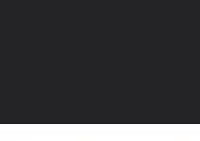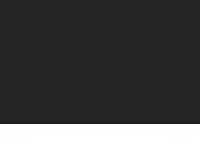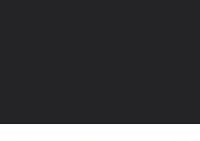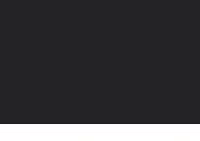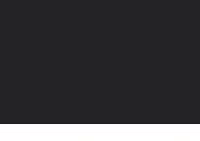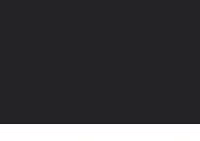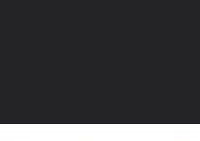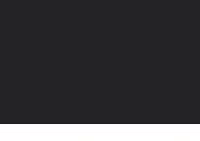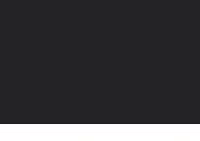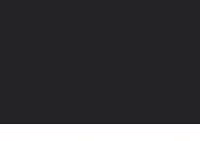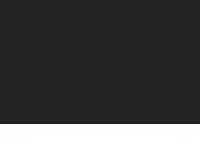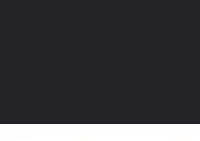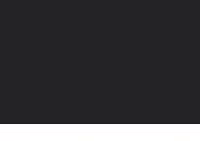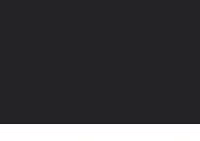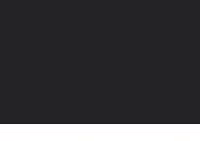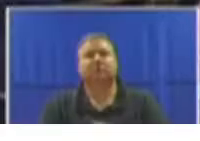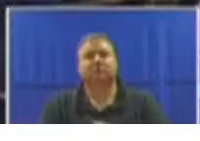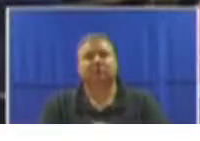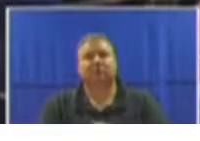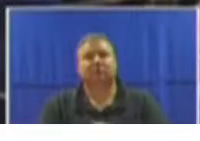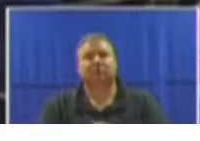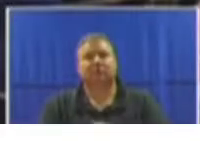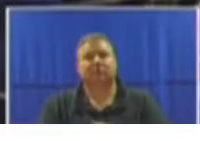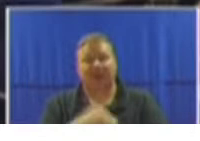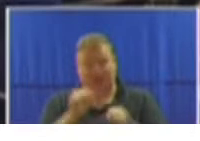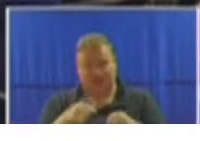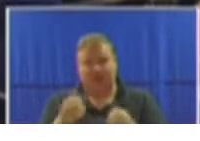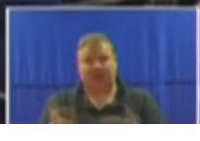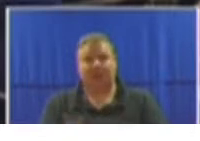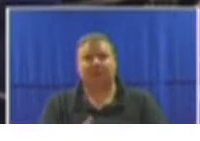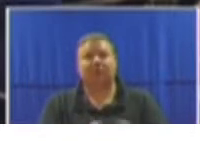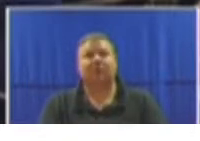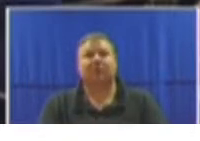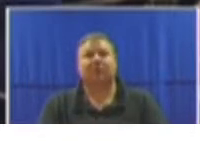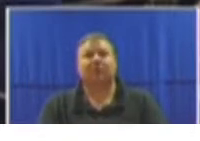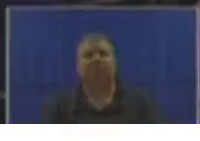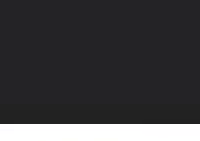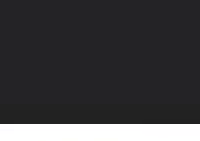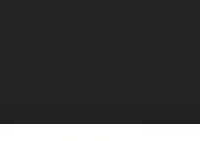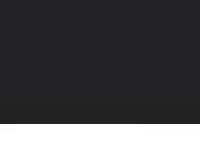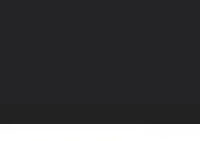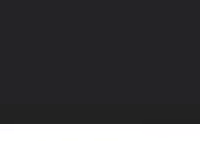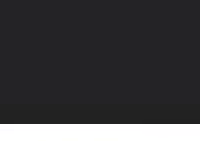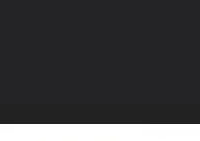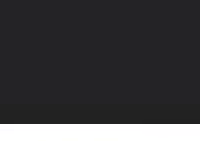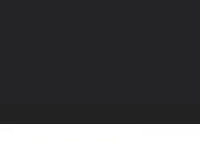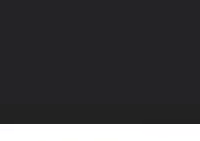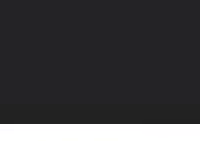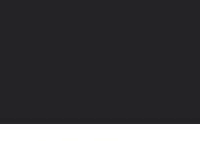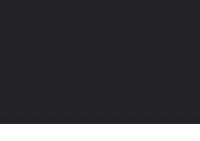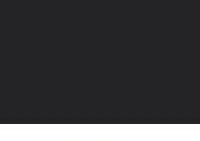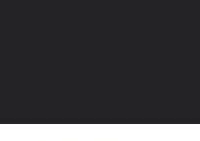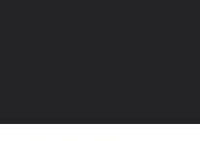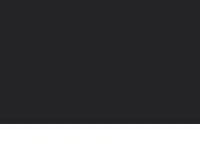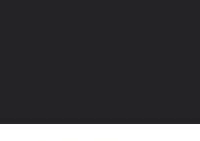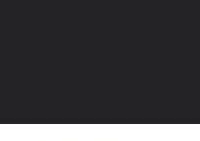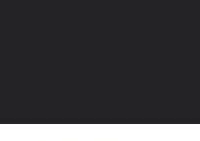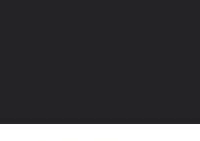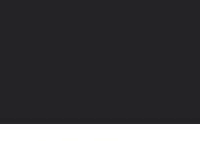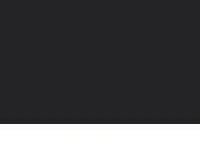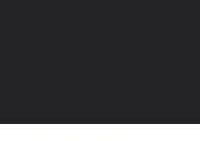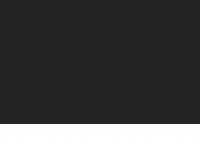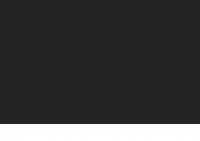Yes. Honorable Speaker. Yes, you are granted the floor. Thank you very much, Honorable Speaker. I beg to